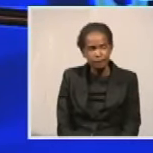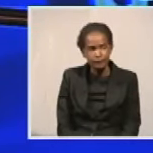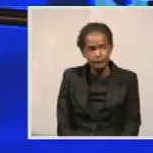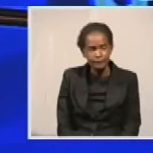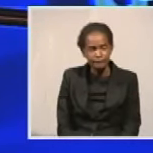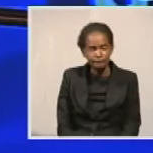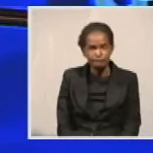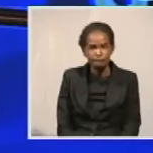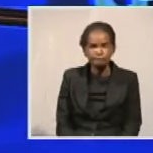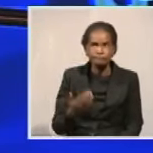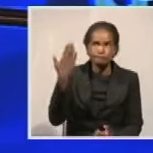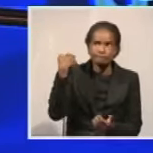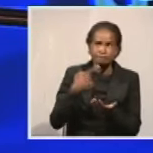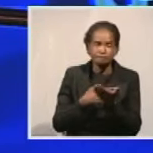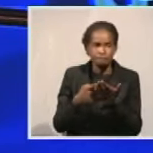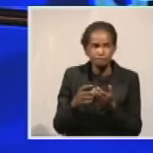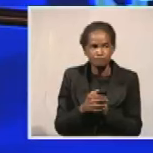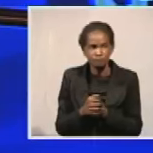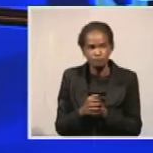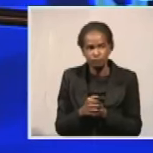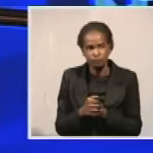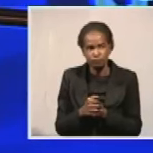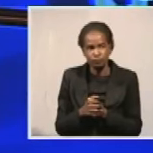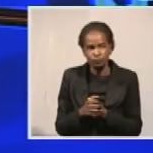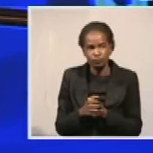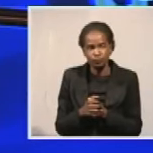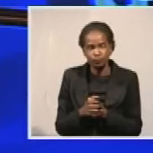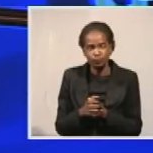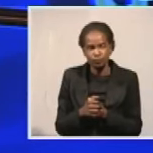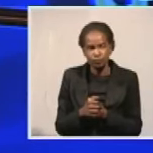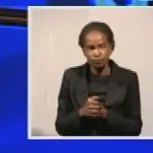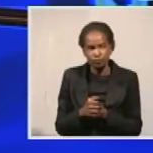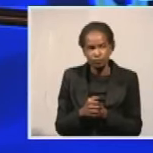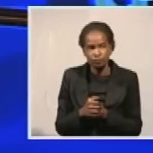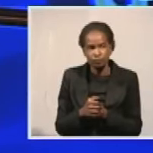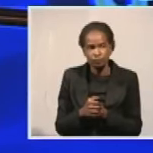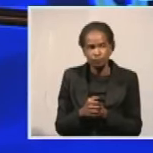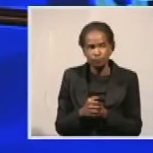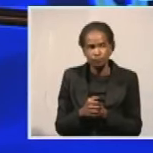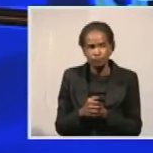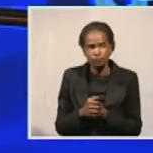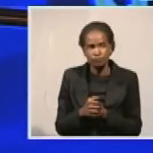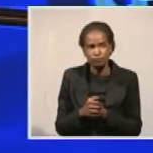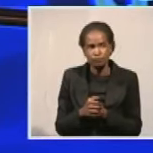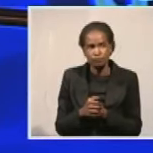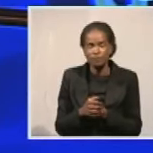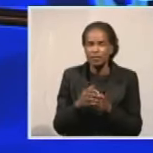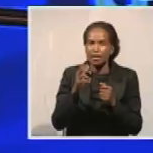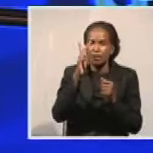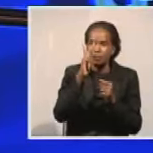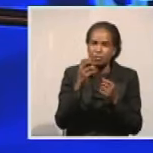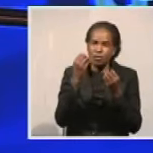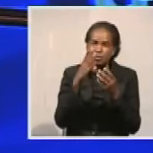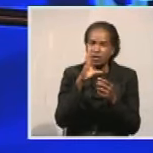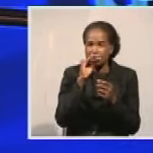and I saw and listened to Namibians talking about their president.